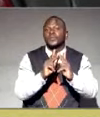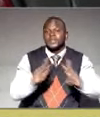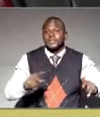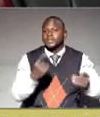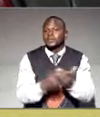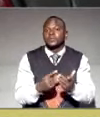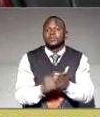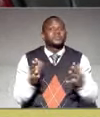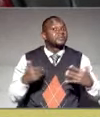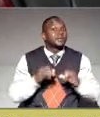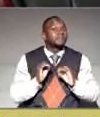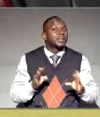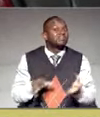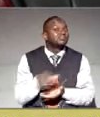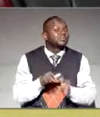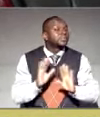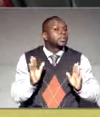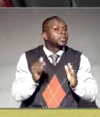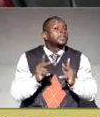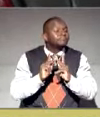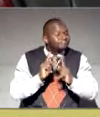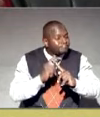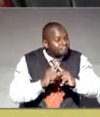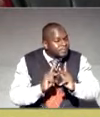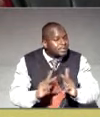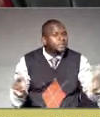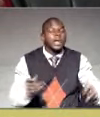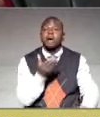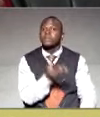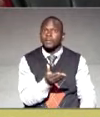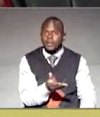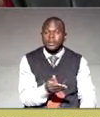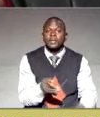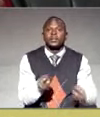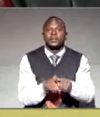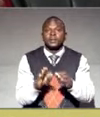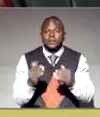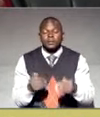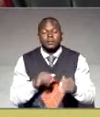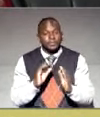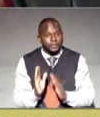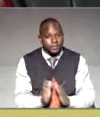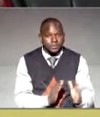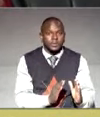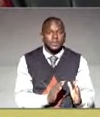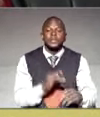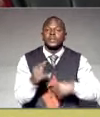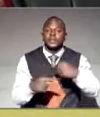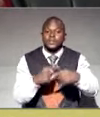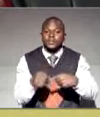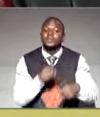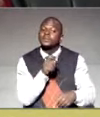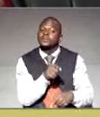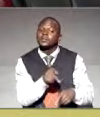that without fear of contradiction. Total peace. But our preparedness to sustain this